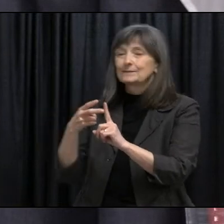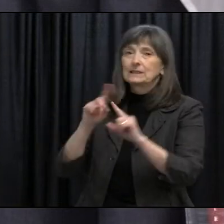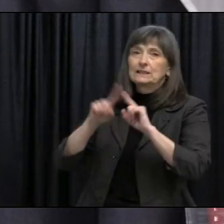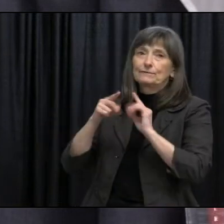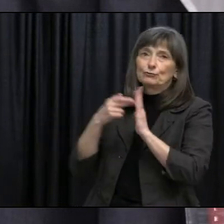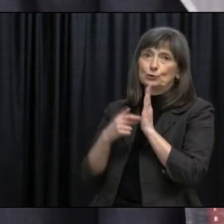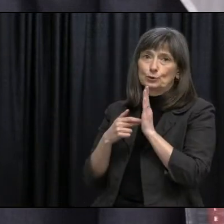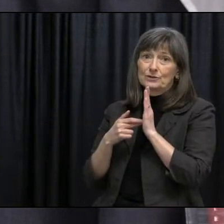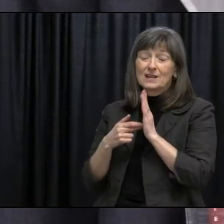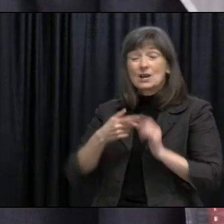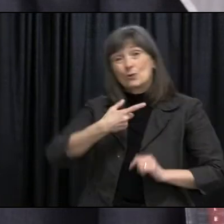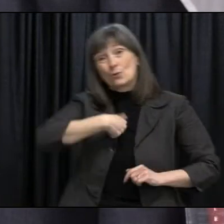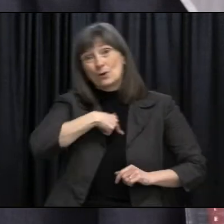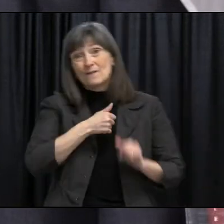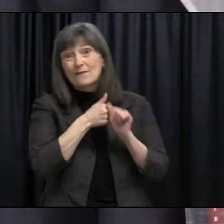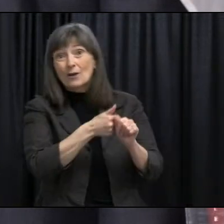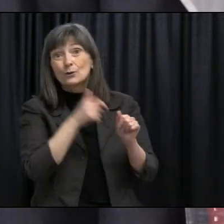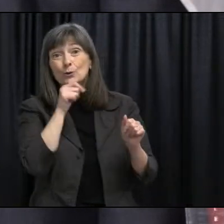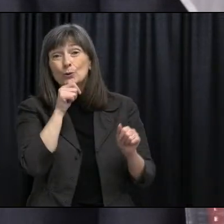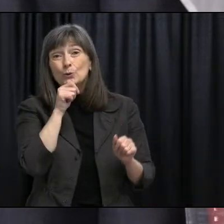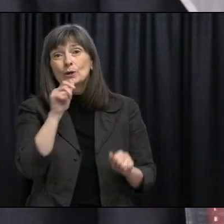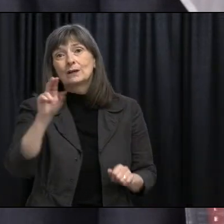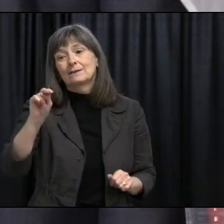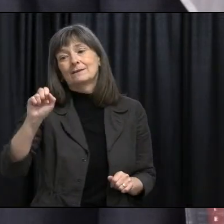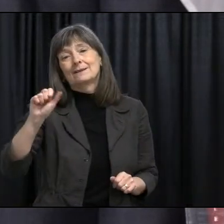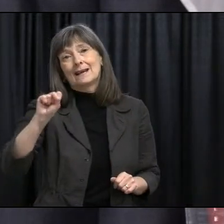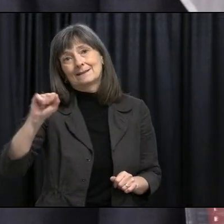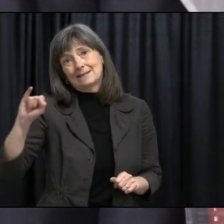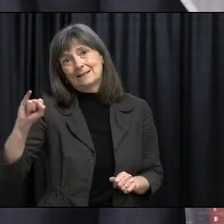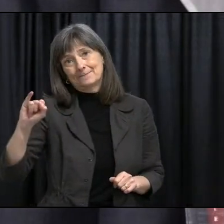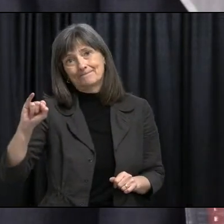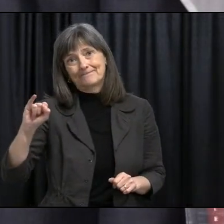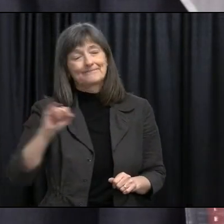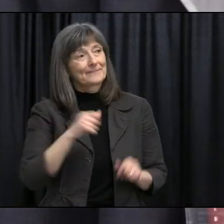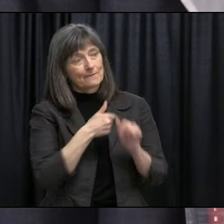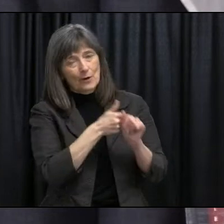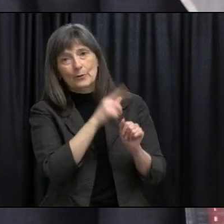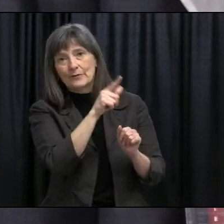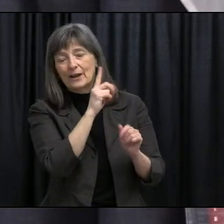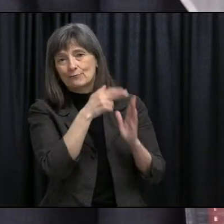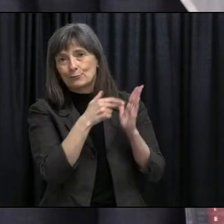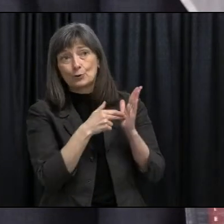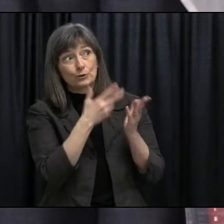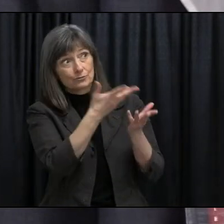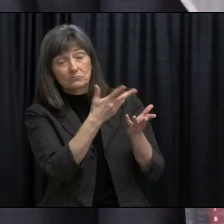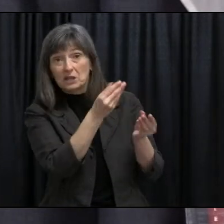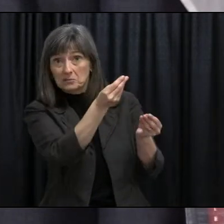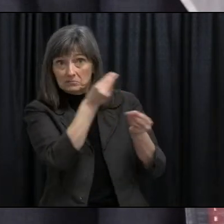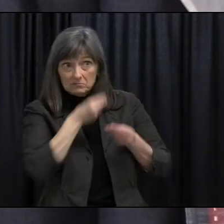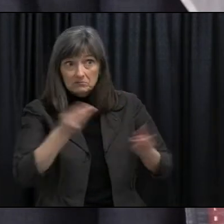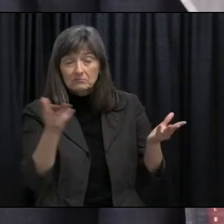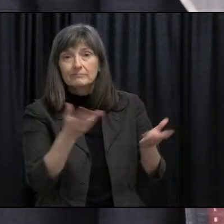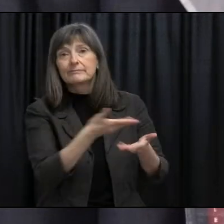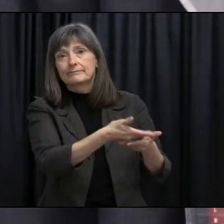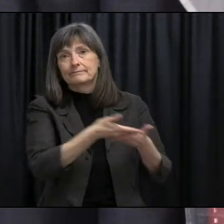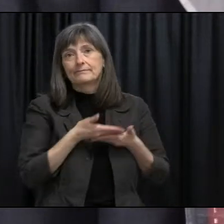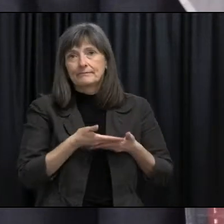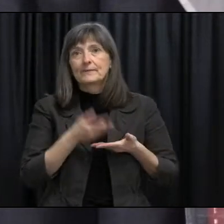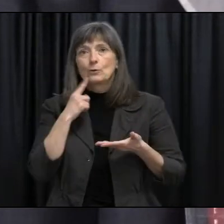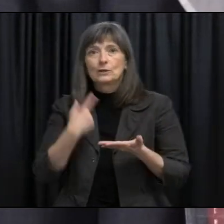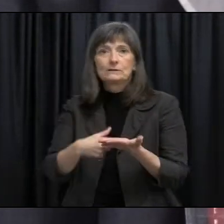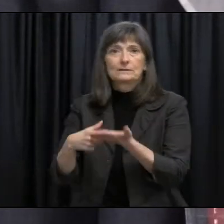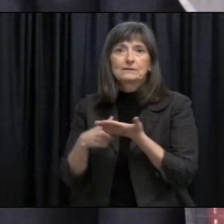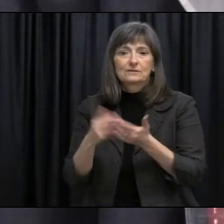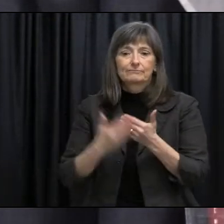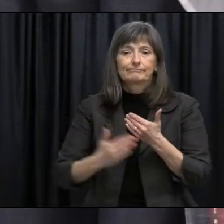provided the bedrock for our guidelines so far, and we would use those to shape our discussions over the